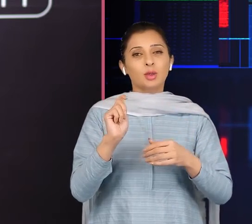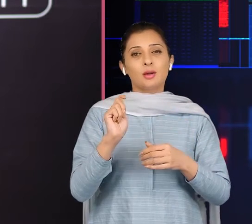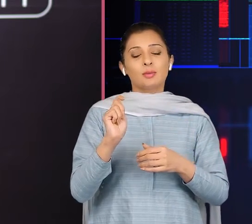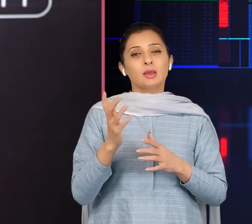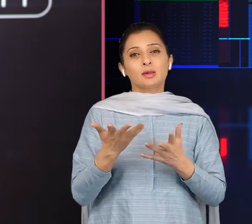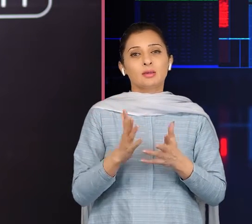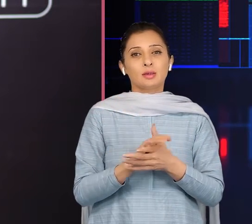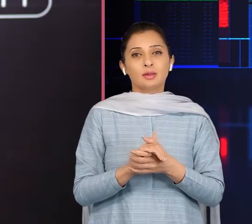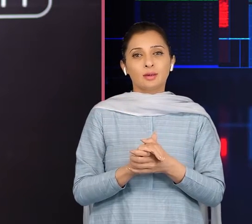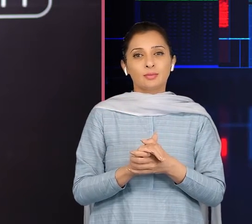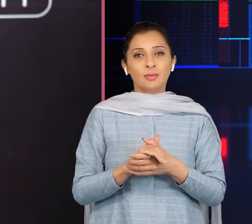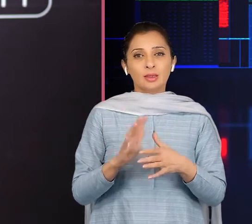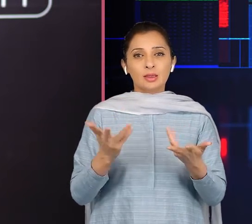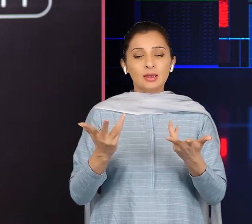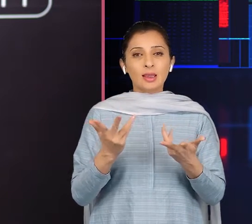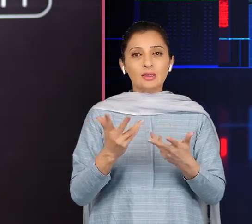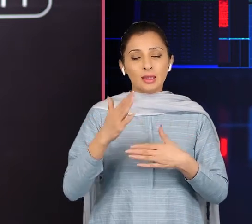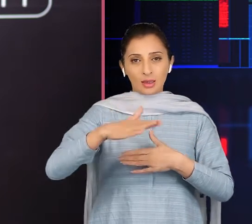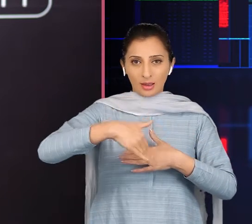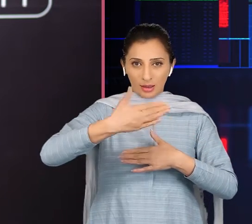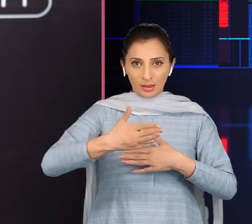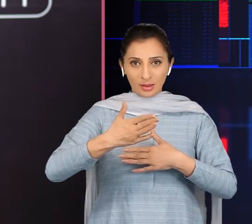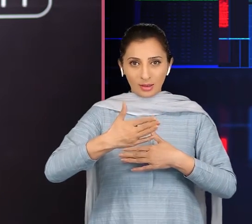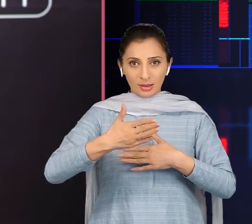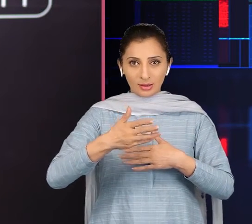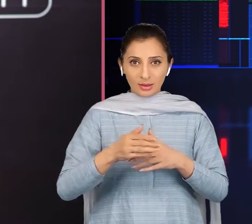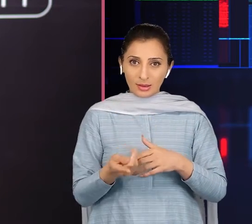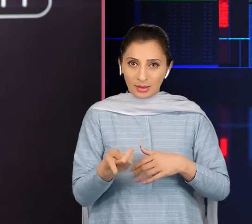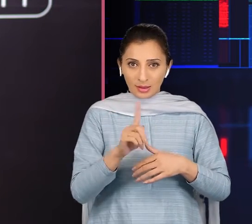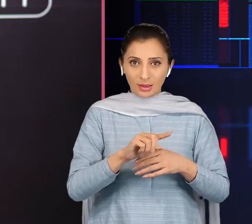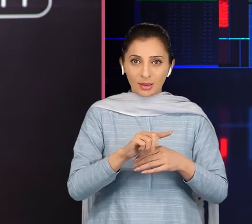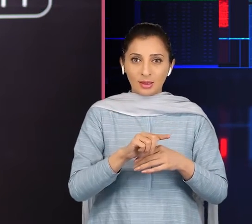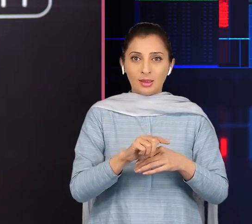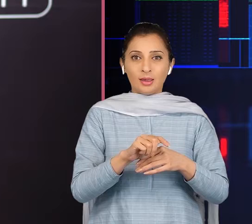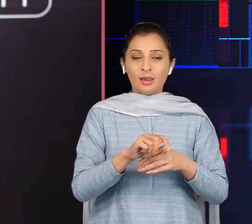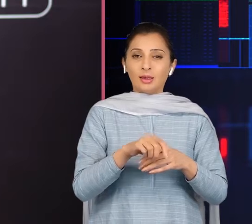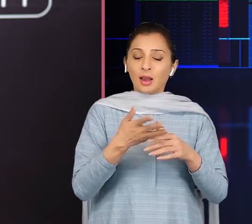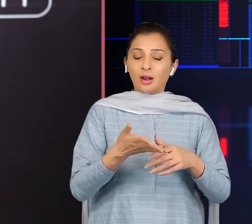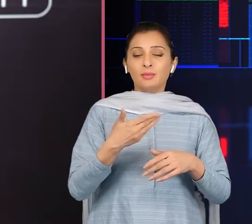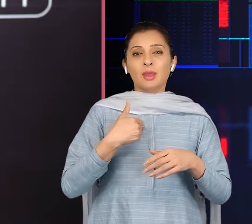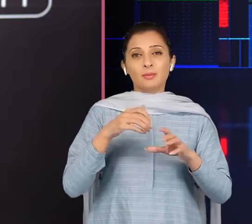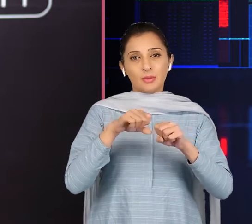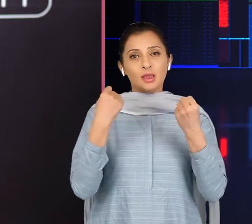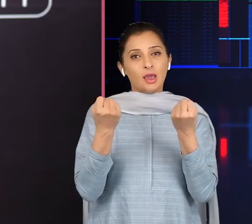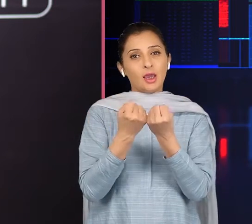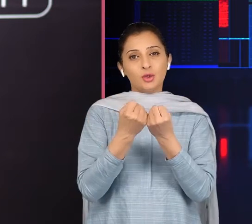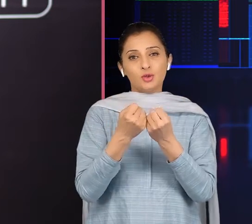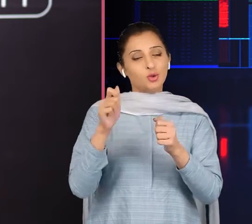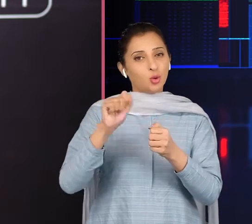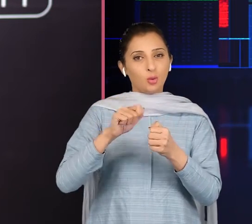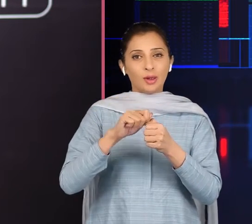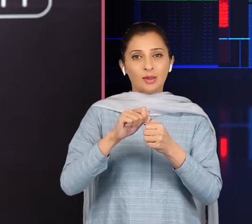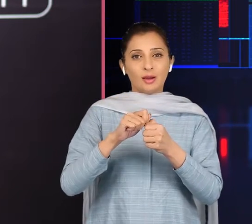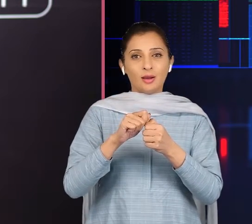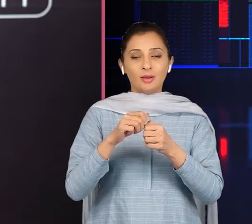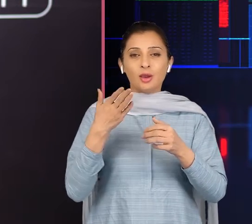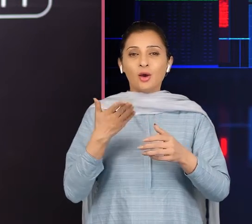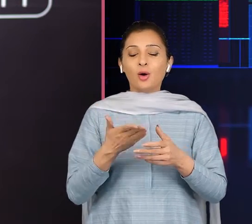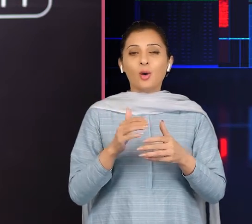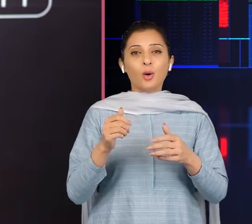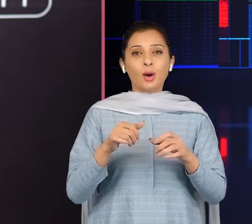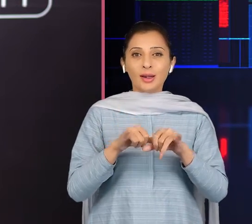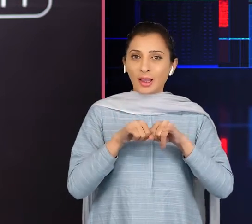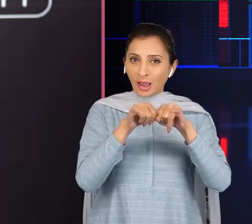that's how the very next day, Todd's Welfare Society was formed to, with this vow to protect